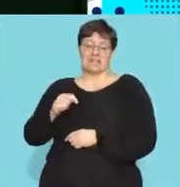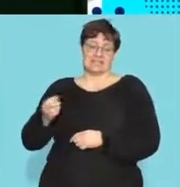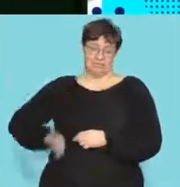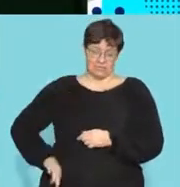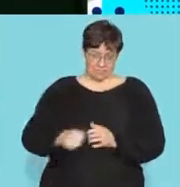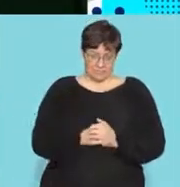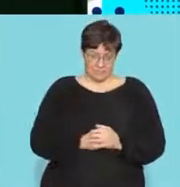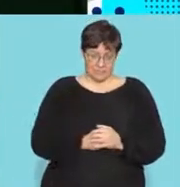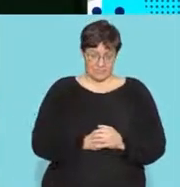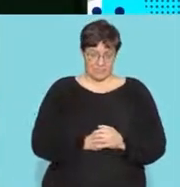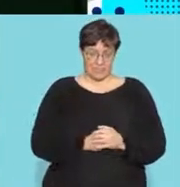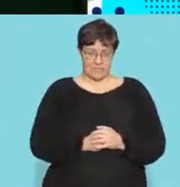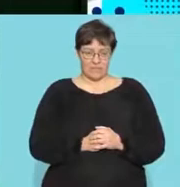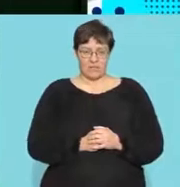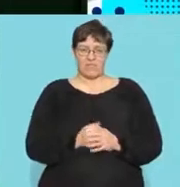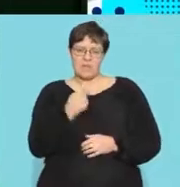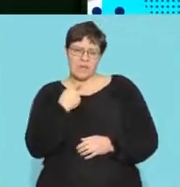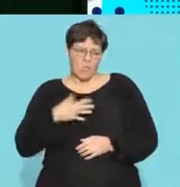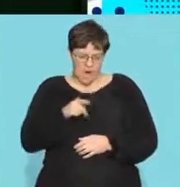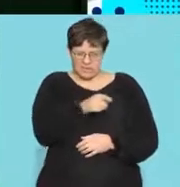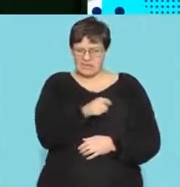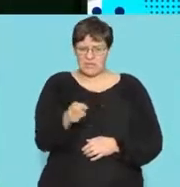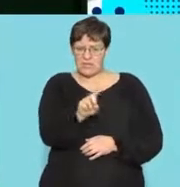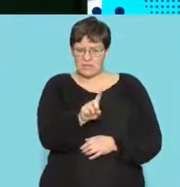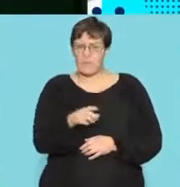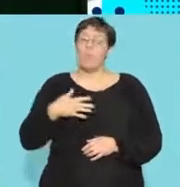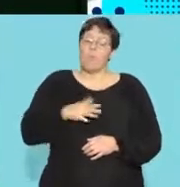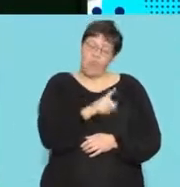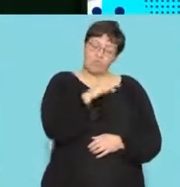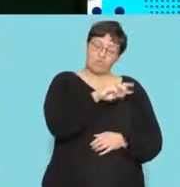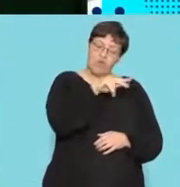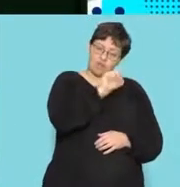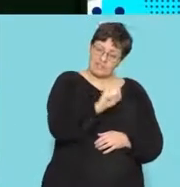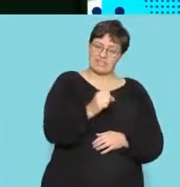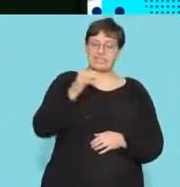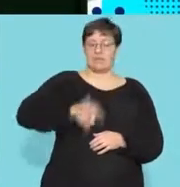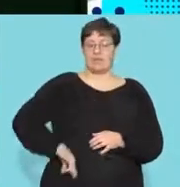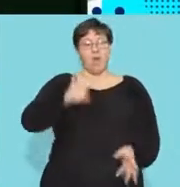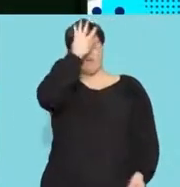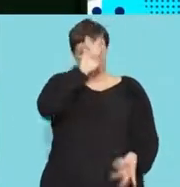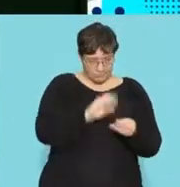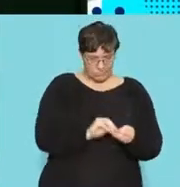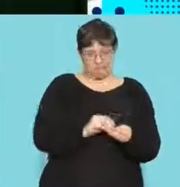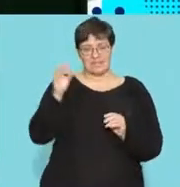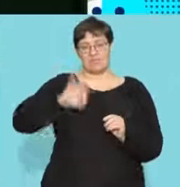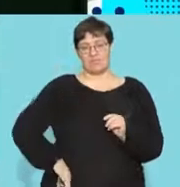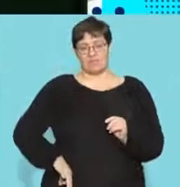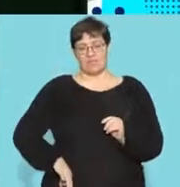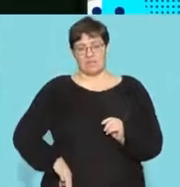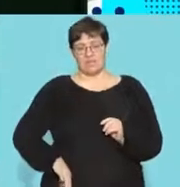so what figure am I looking for? I'm looking for my gross salary, the total salary that was due to